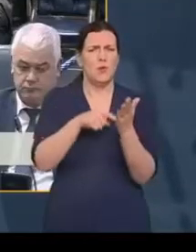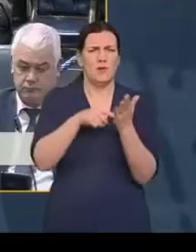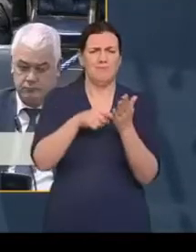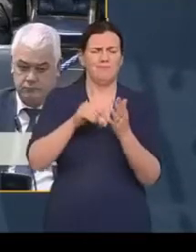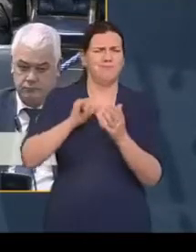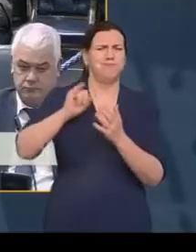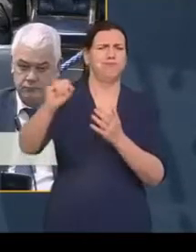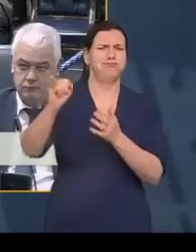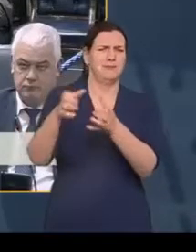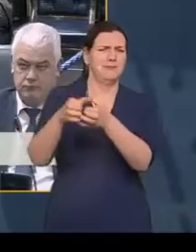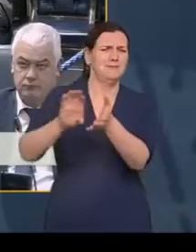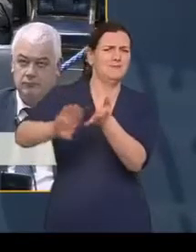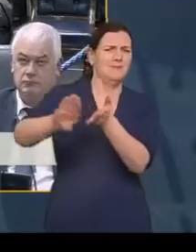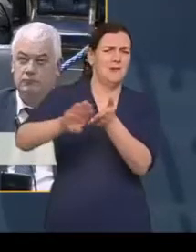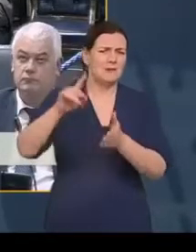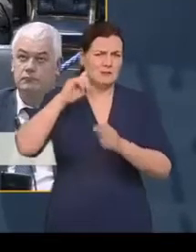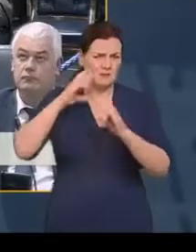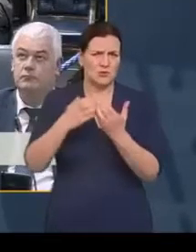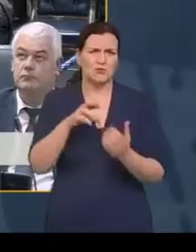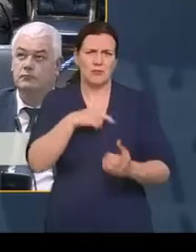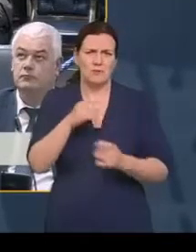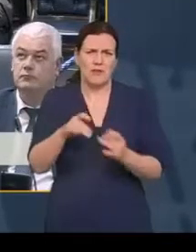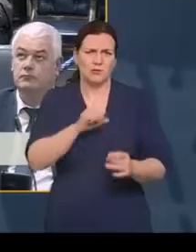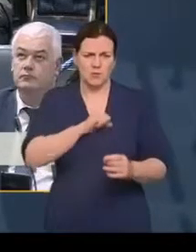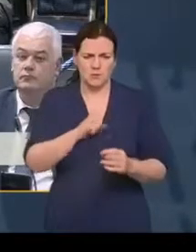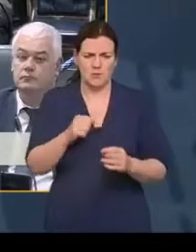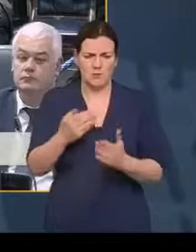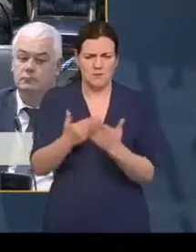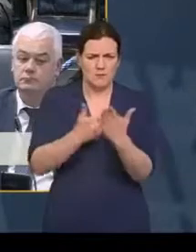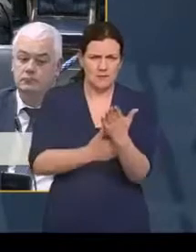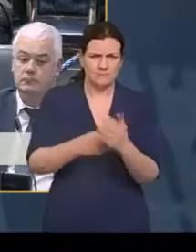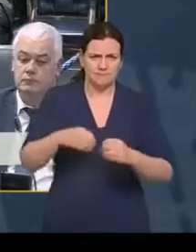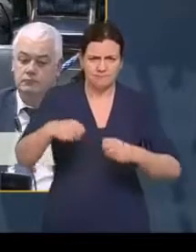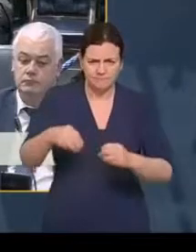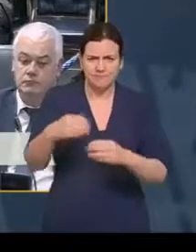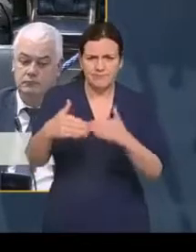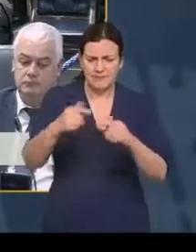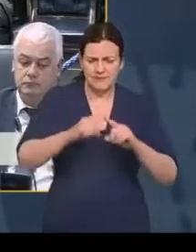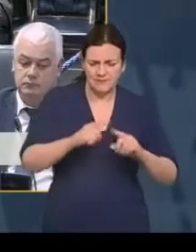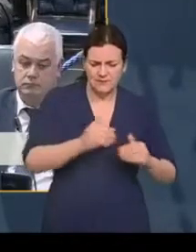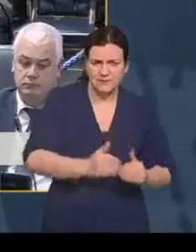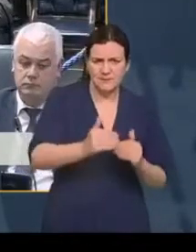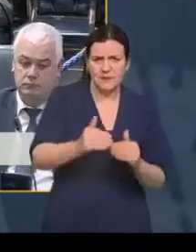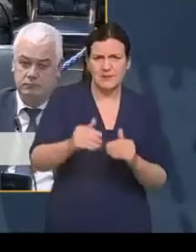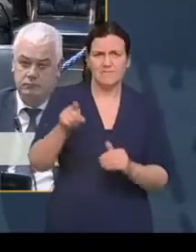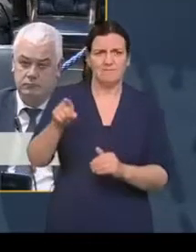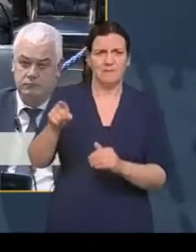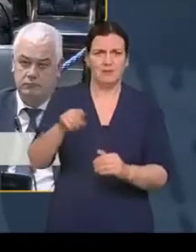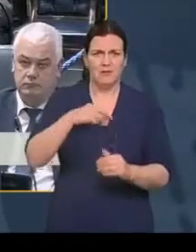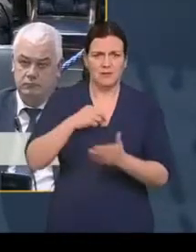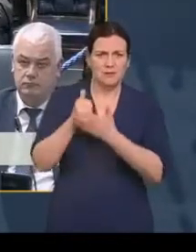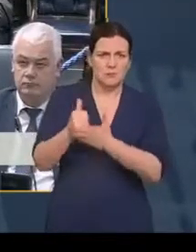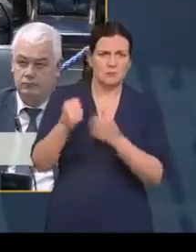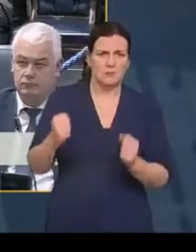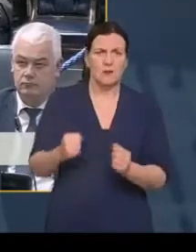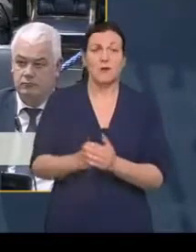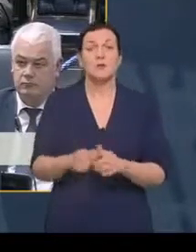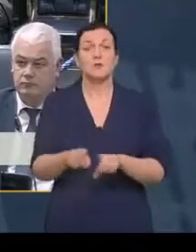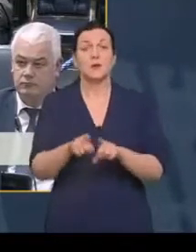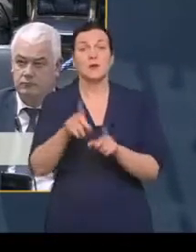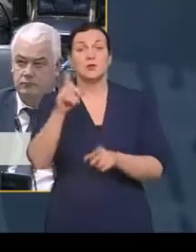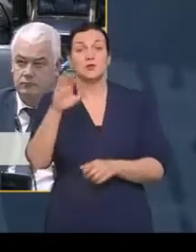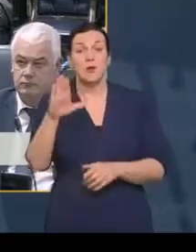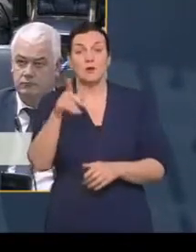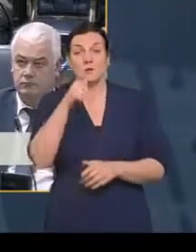extreme marginalisation of the deaf community, was key to making sure that this bill progressed through all stages in this House. To our